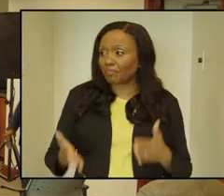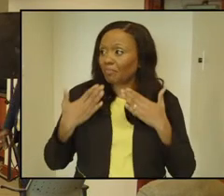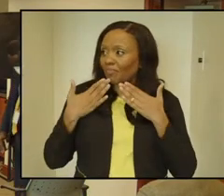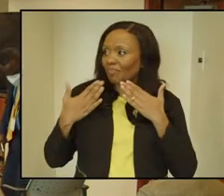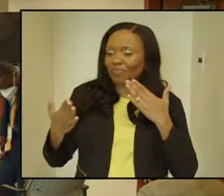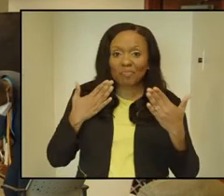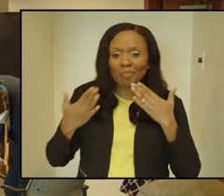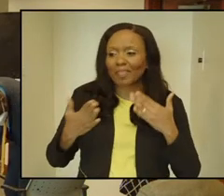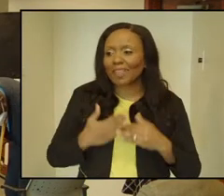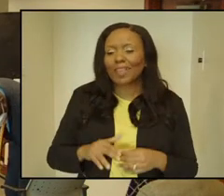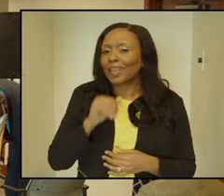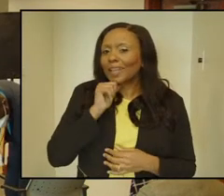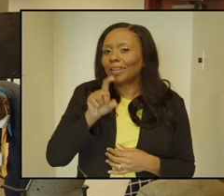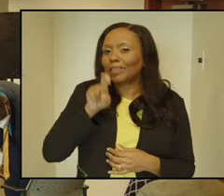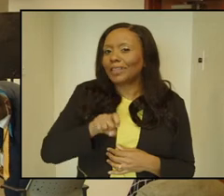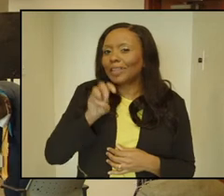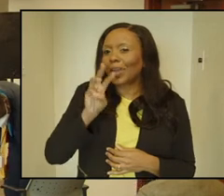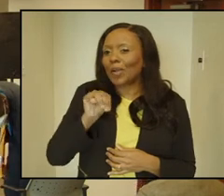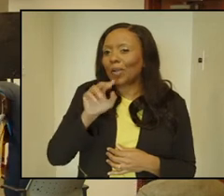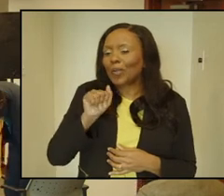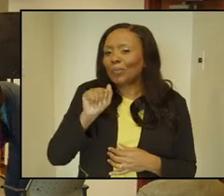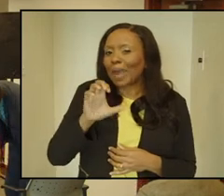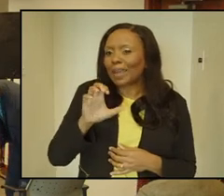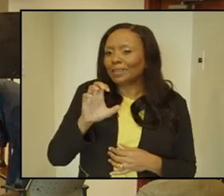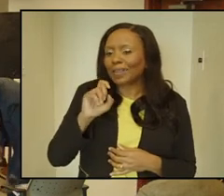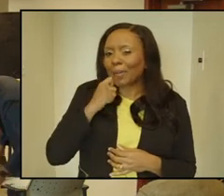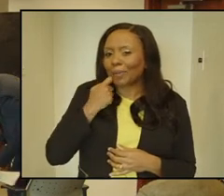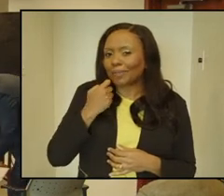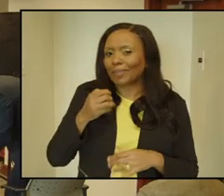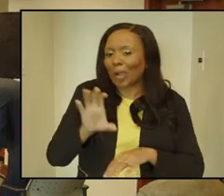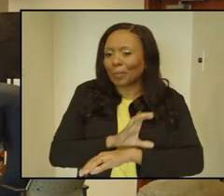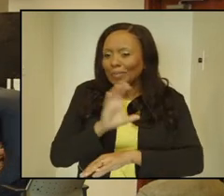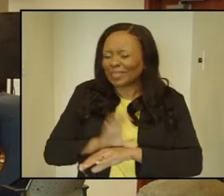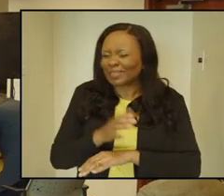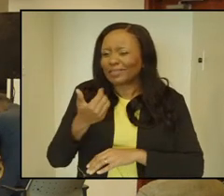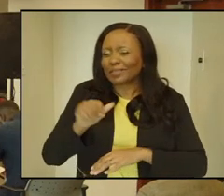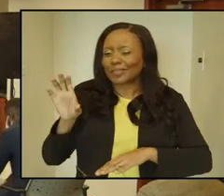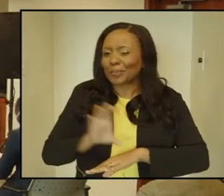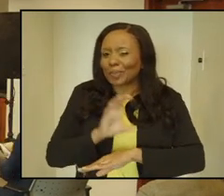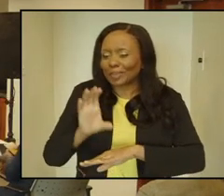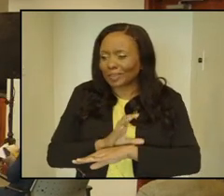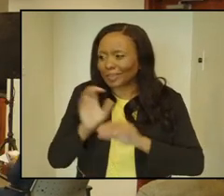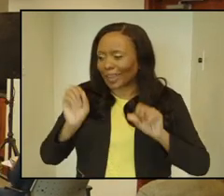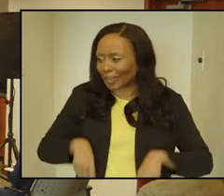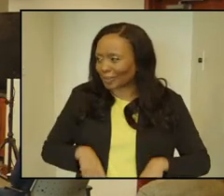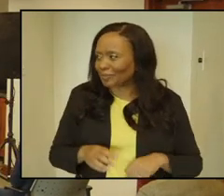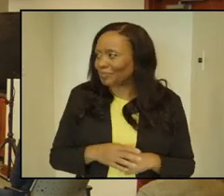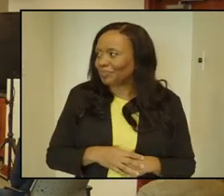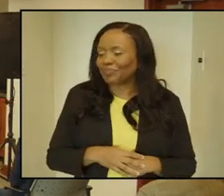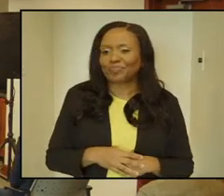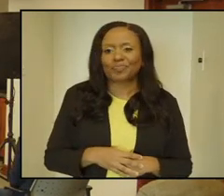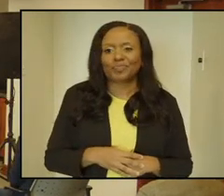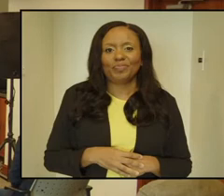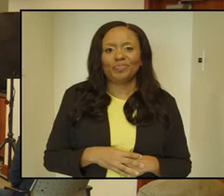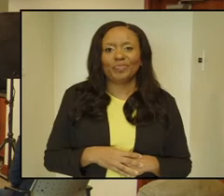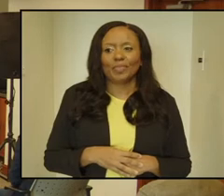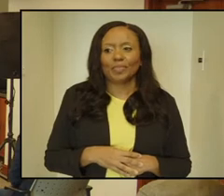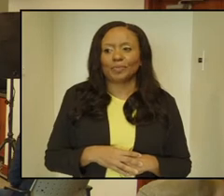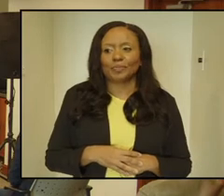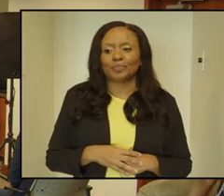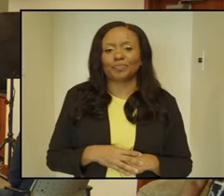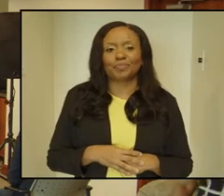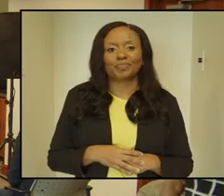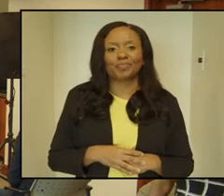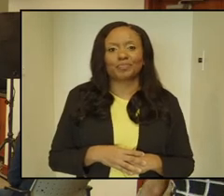have to have a Mac computer. Any computer can work. But in any event, we also do